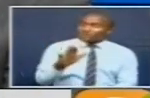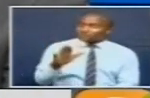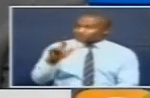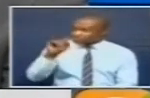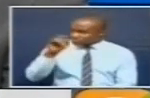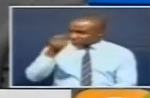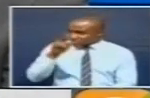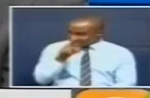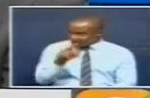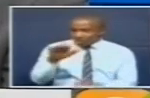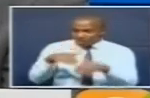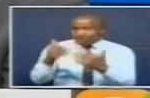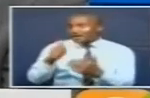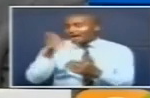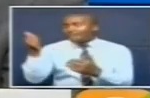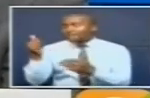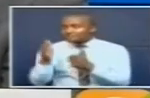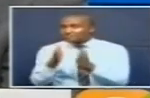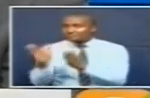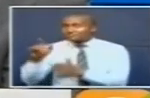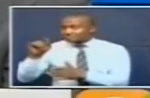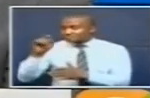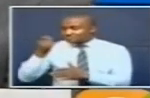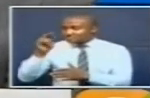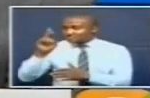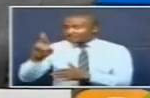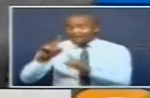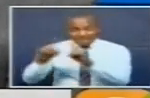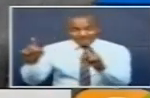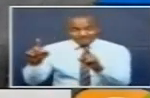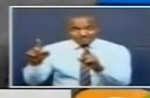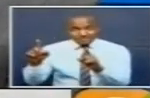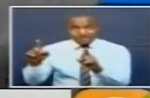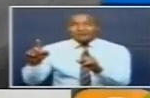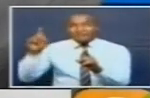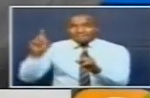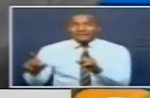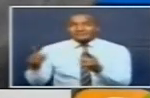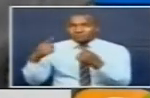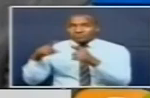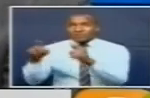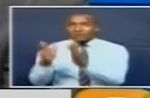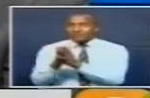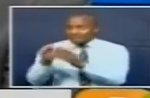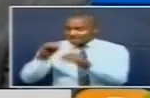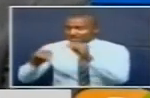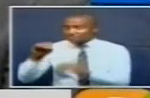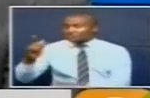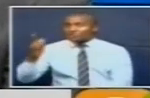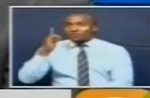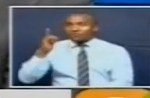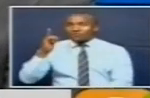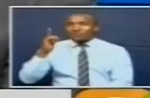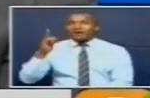or any other method of tendering as long as we also comply with the elections law. There was an argument